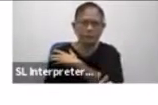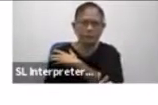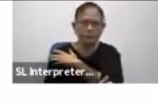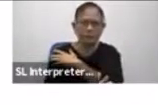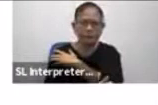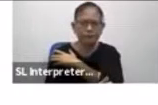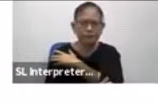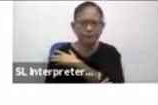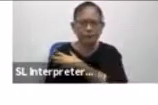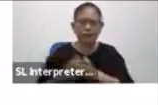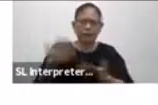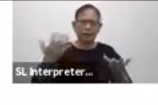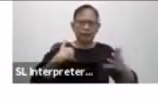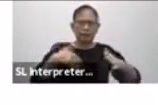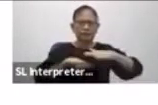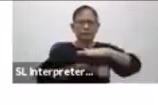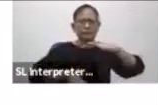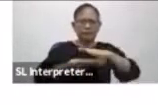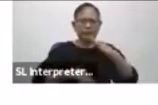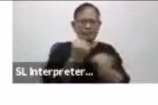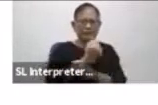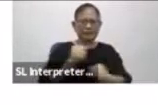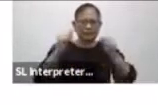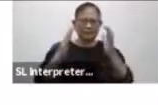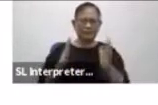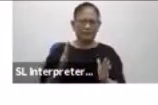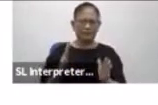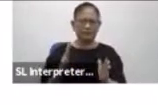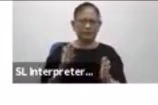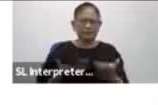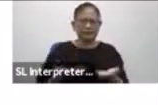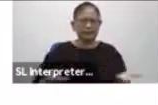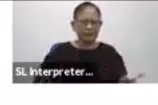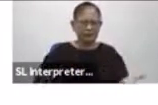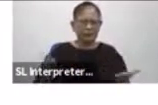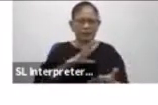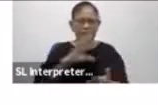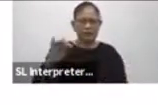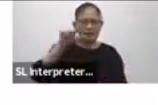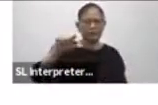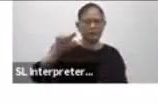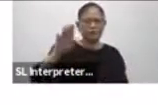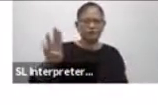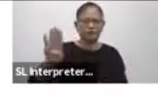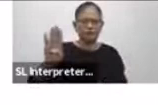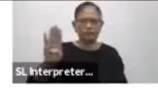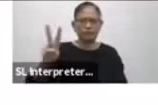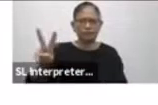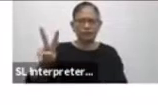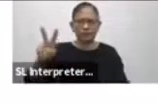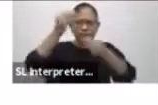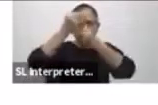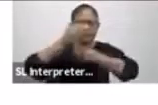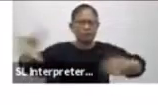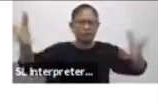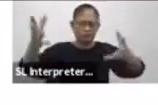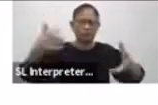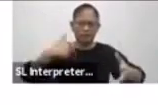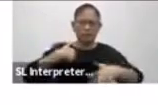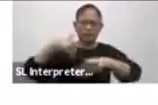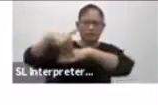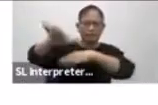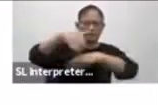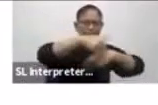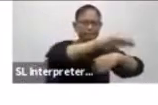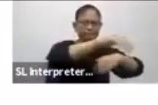include basic survival materials, as well as GBV service information, are being distributed, and some